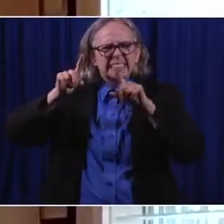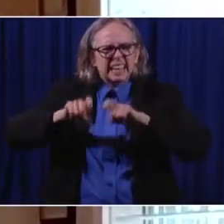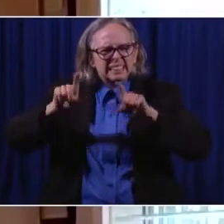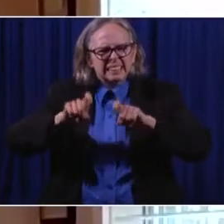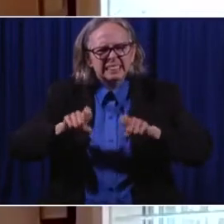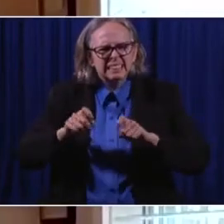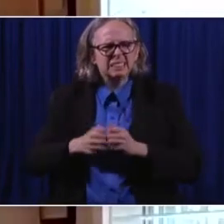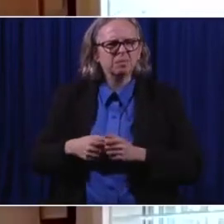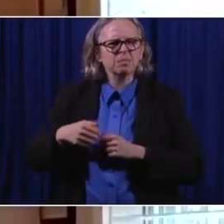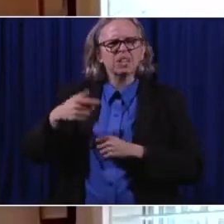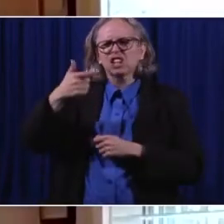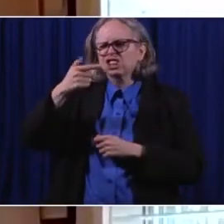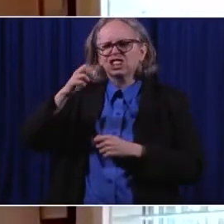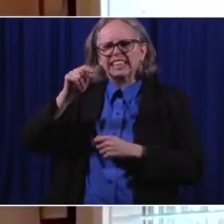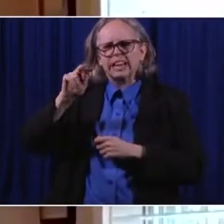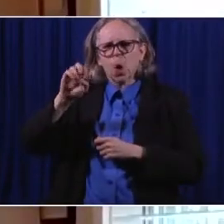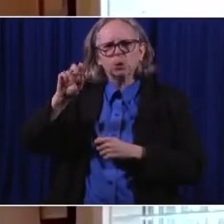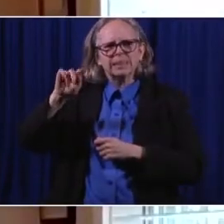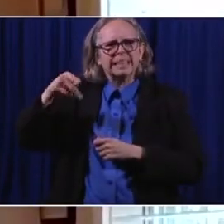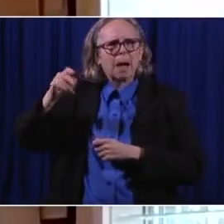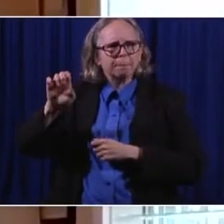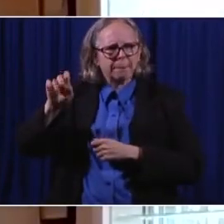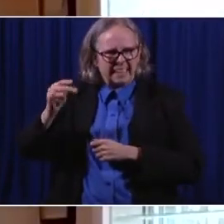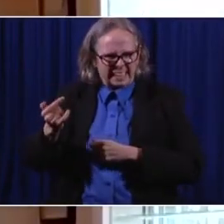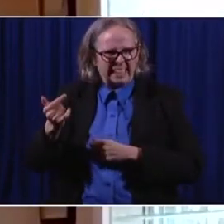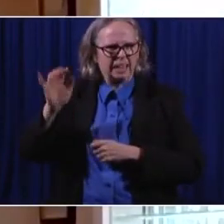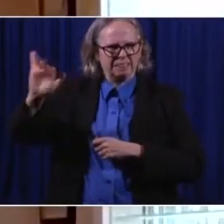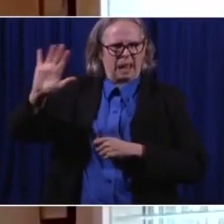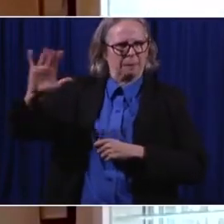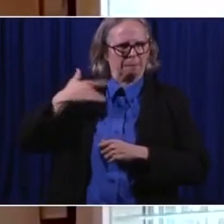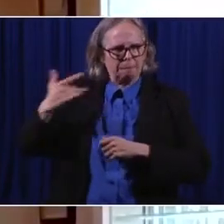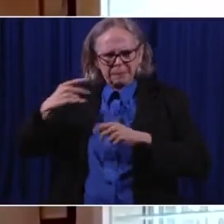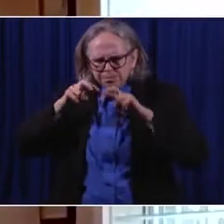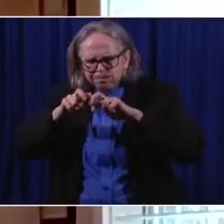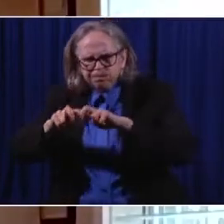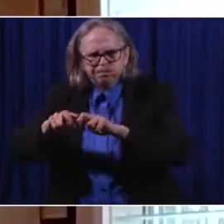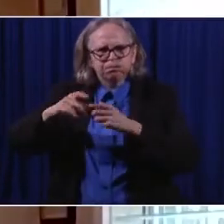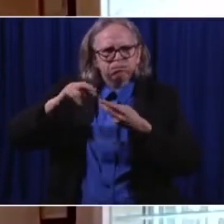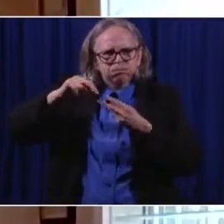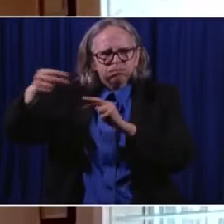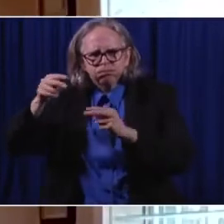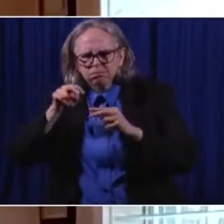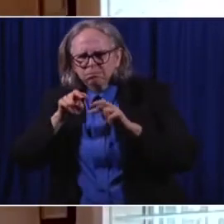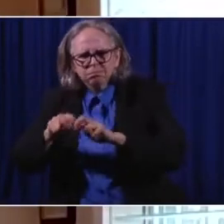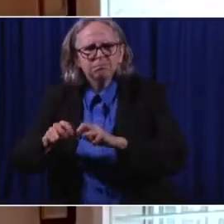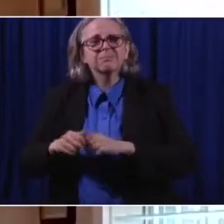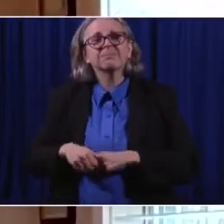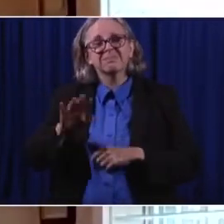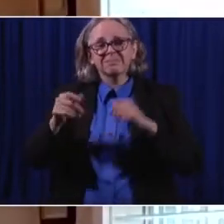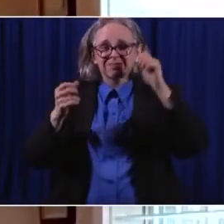seeing in the UK are appearing yet in the United States. However, I can tell you that we monitor